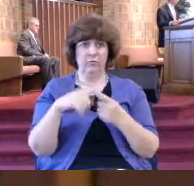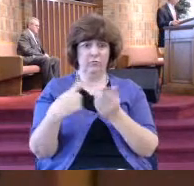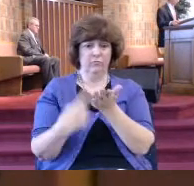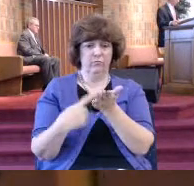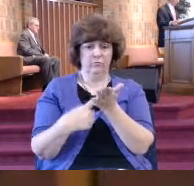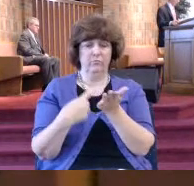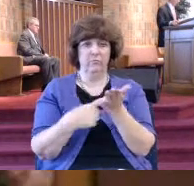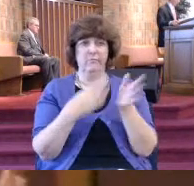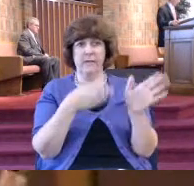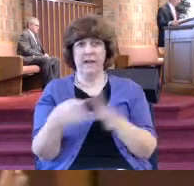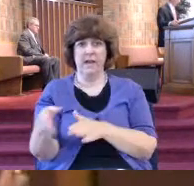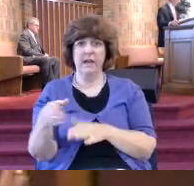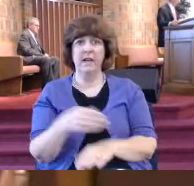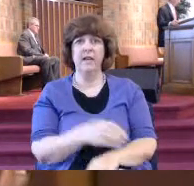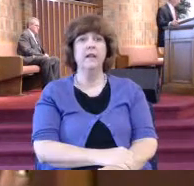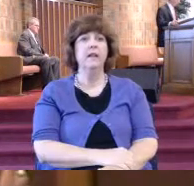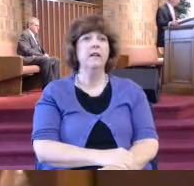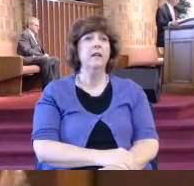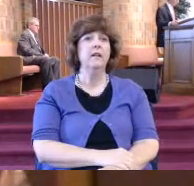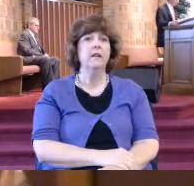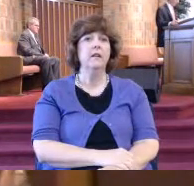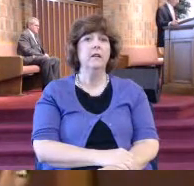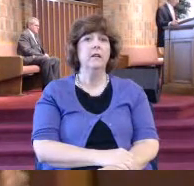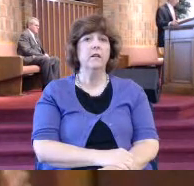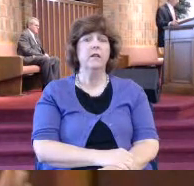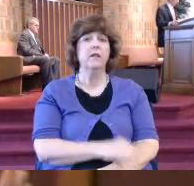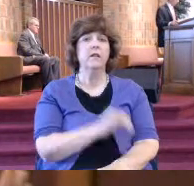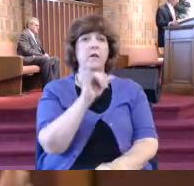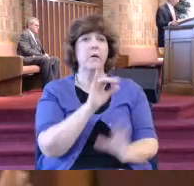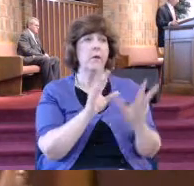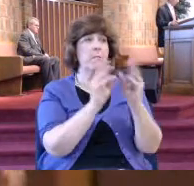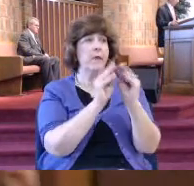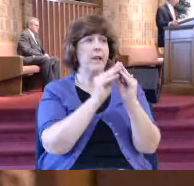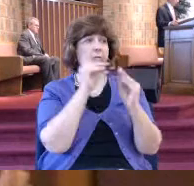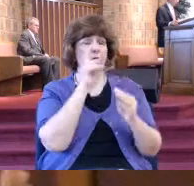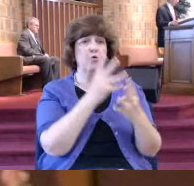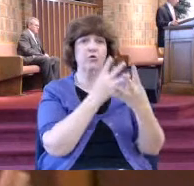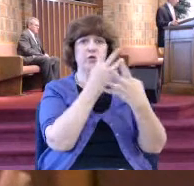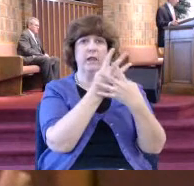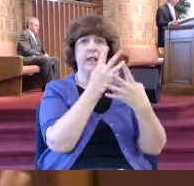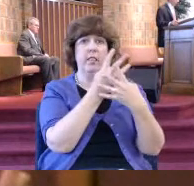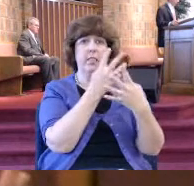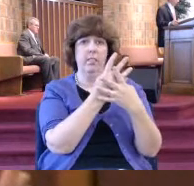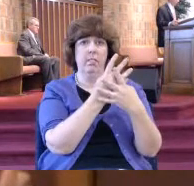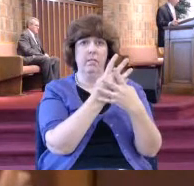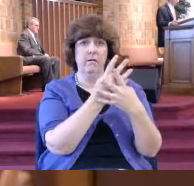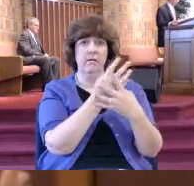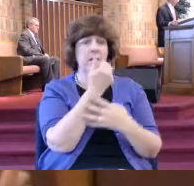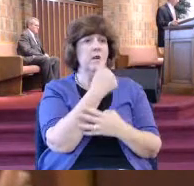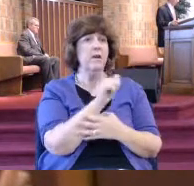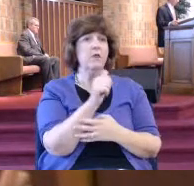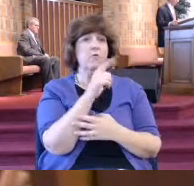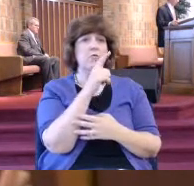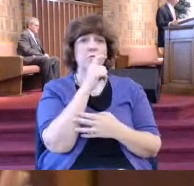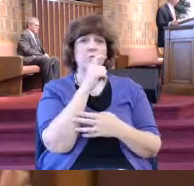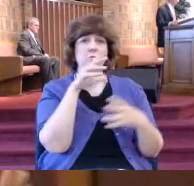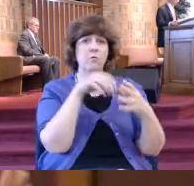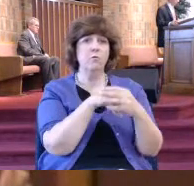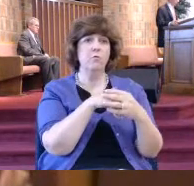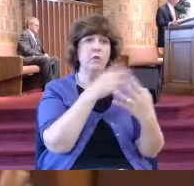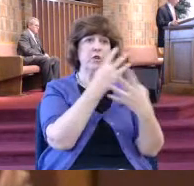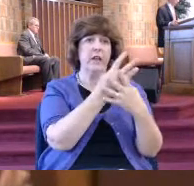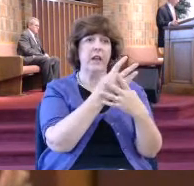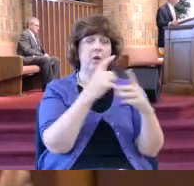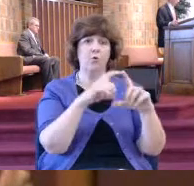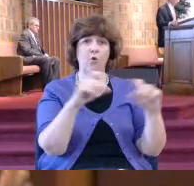Honduras. There will be a jail ministry meeting and asking for all participants and the jail card ministry to please